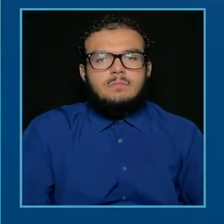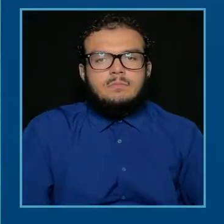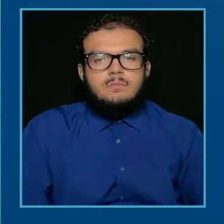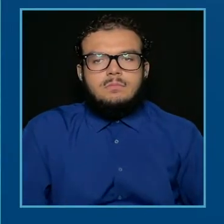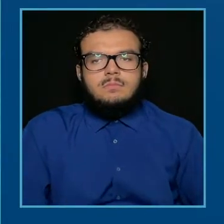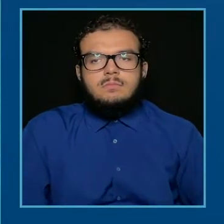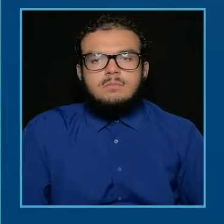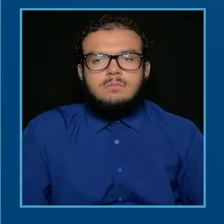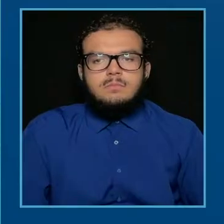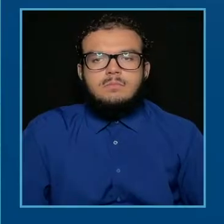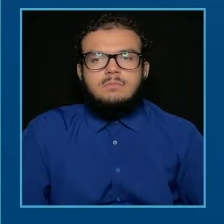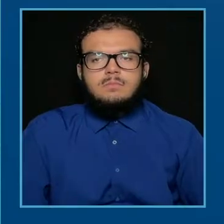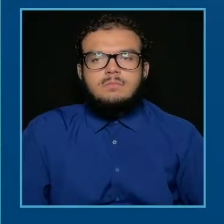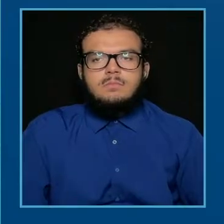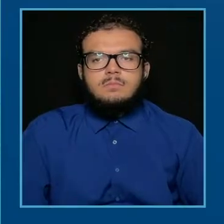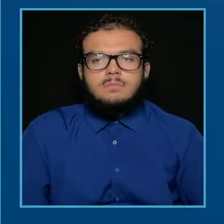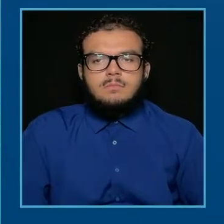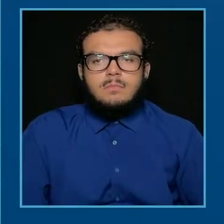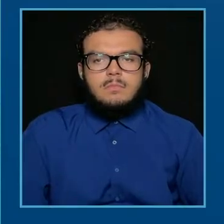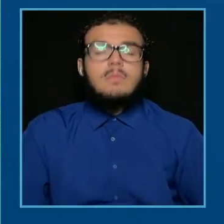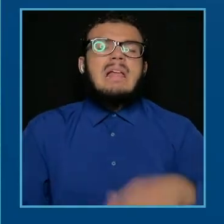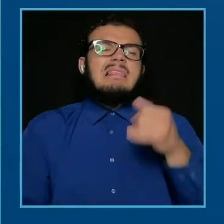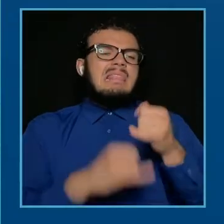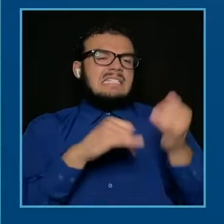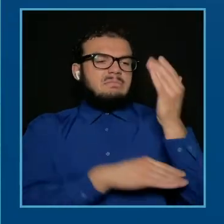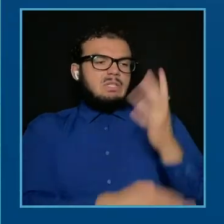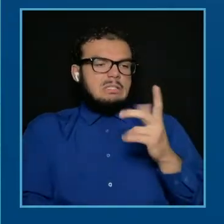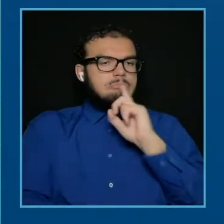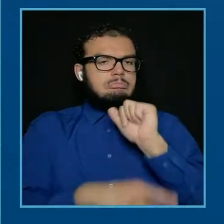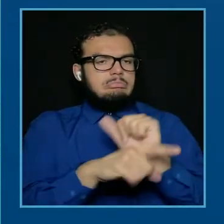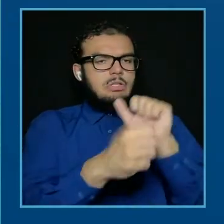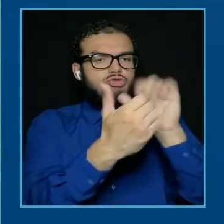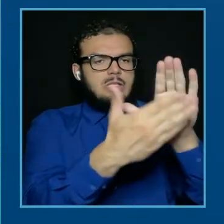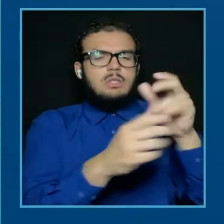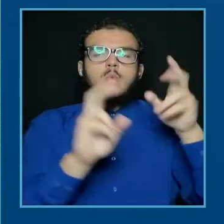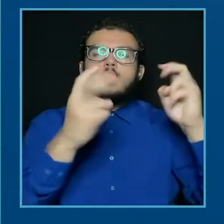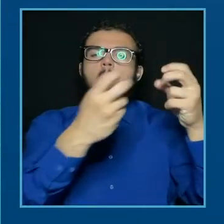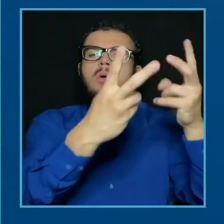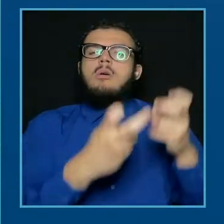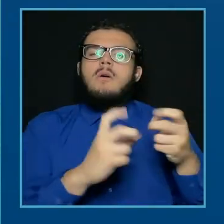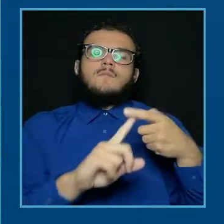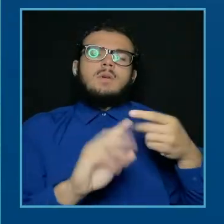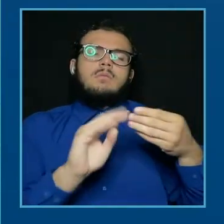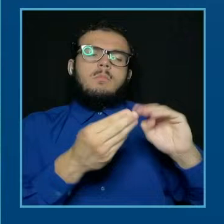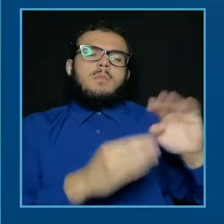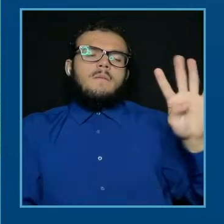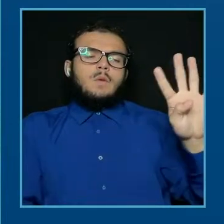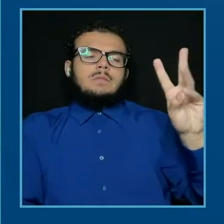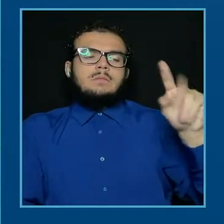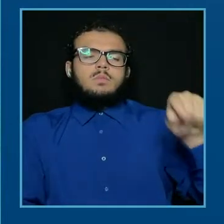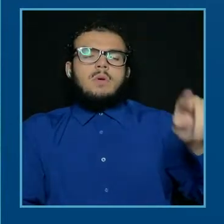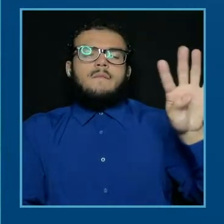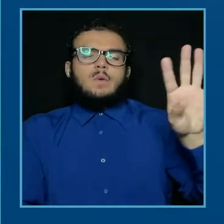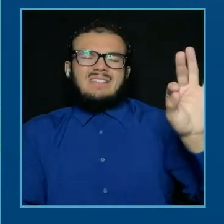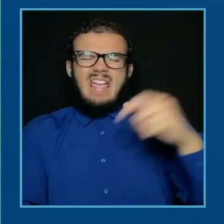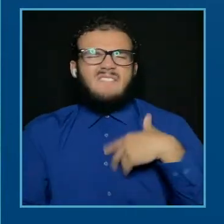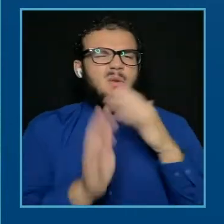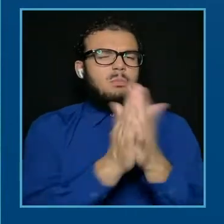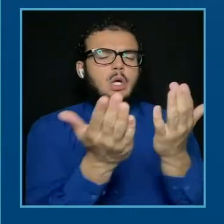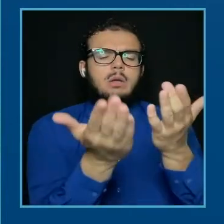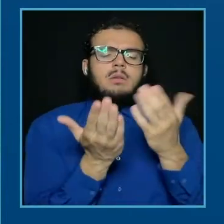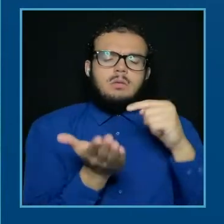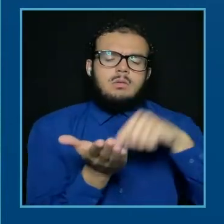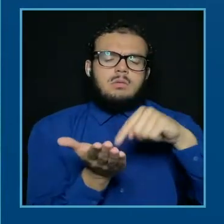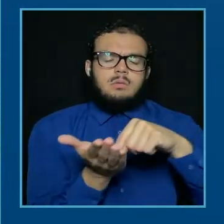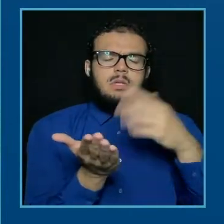the last speaker actually addressed this by quoting from 4649 in the book. I have the book in my hand here. And it